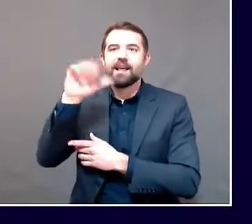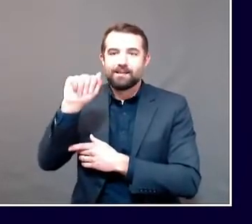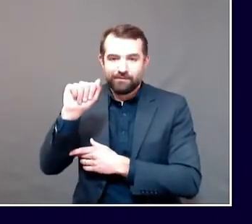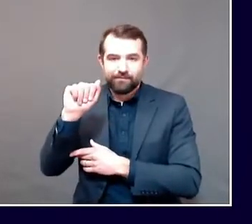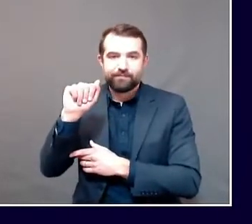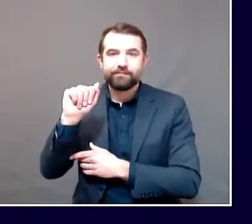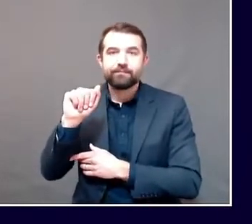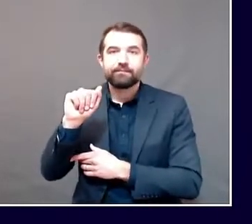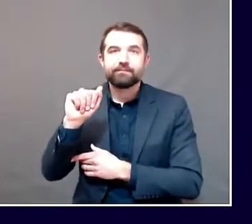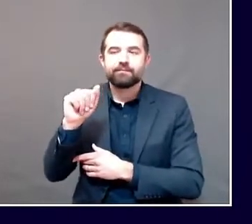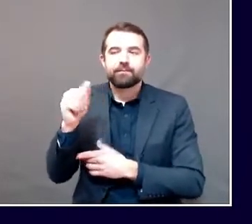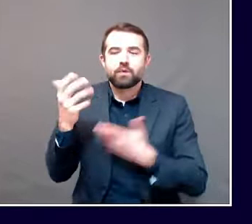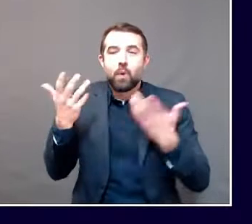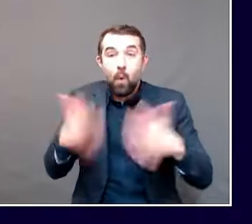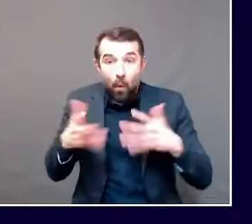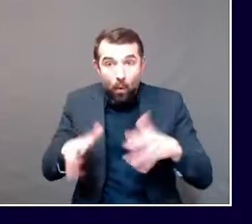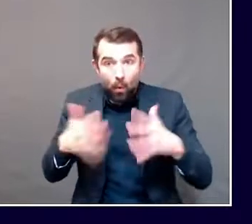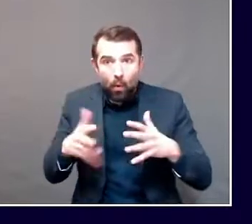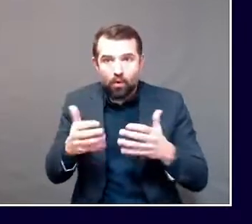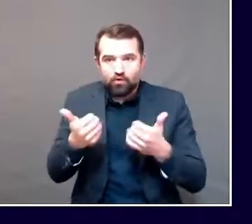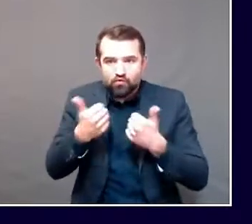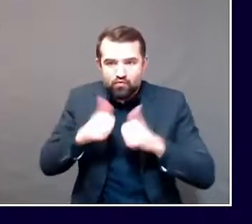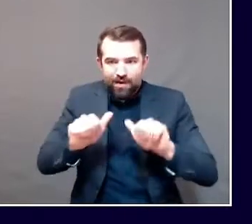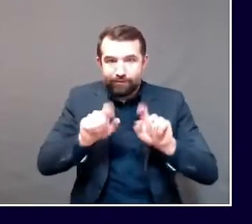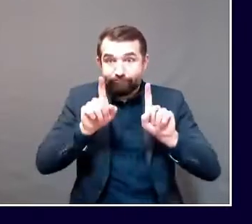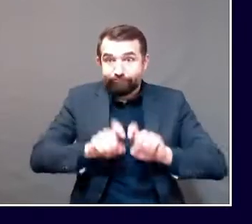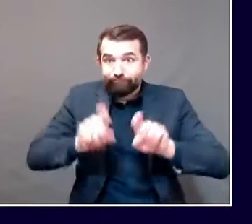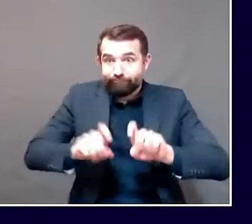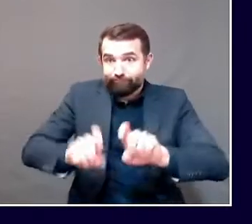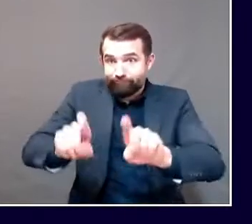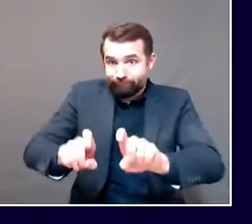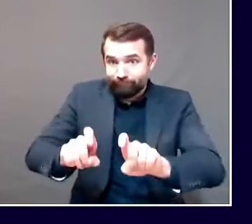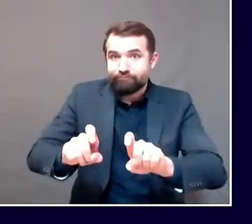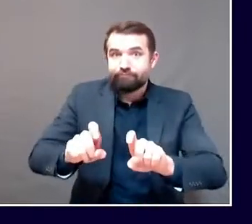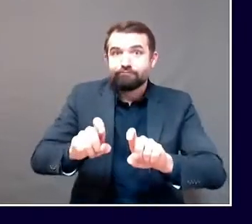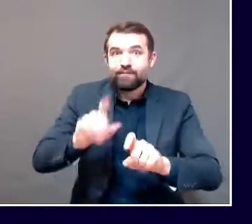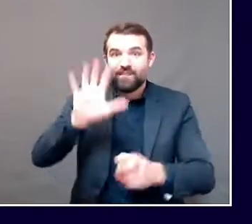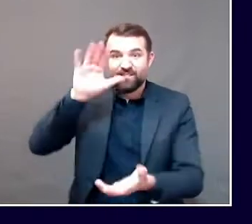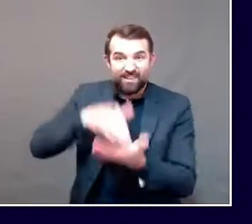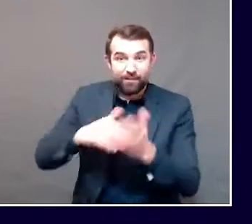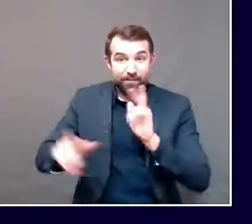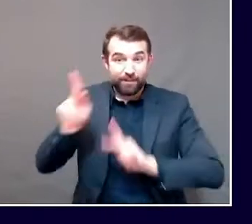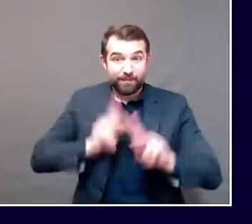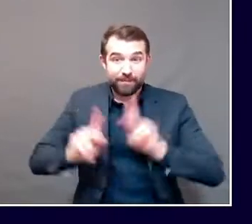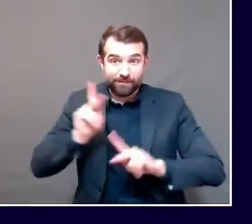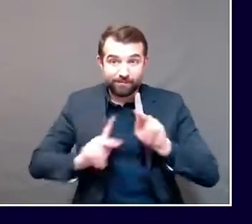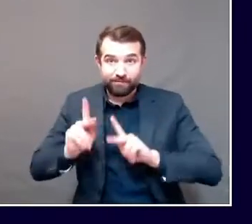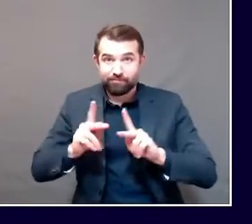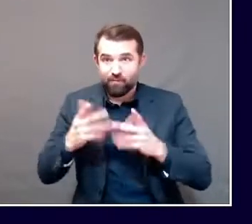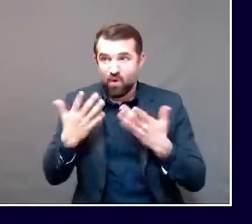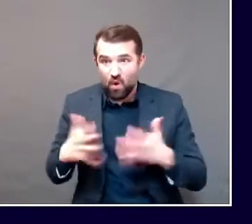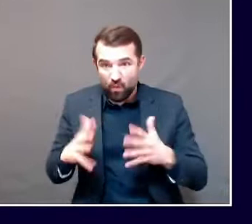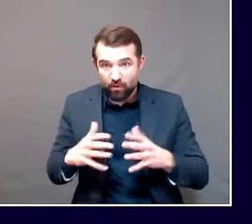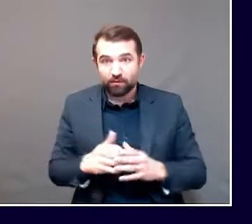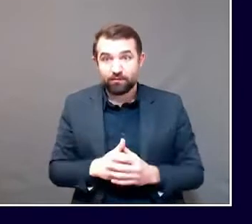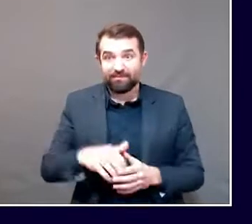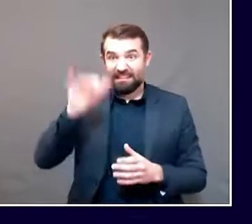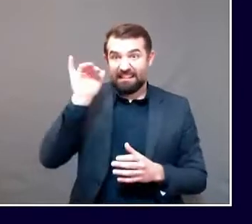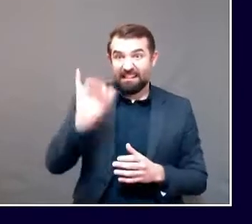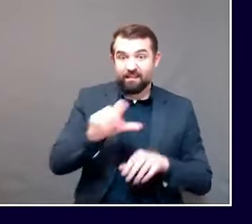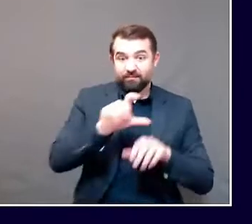their vaccine. Their vaccine requires 2 doses and can be stored in regular freezing temperatures